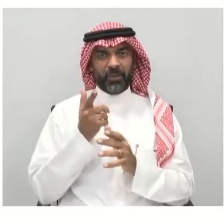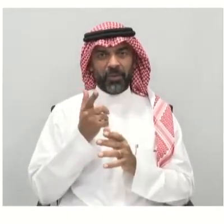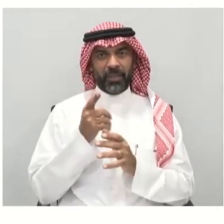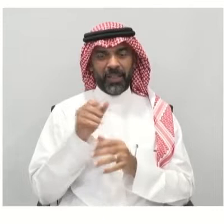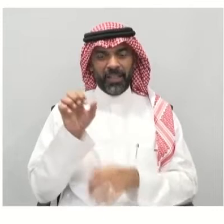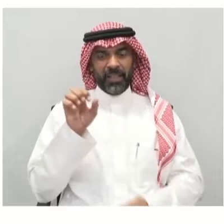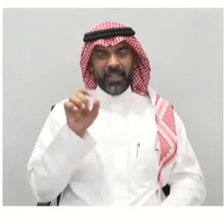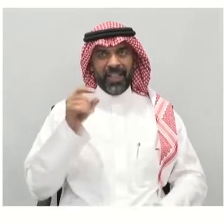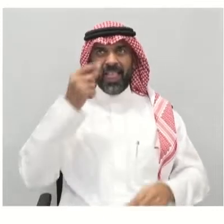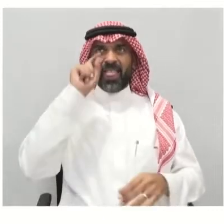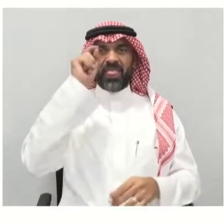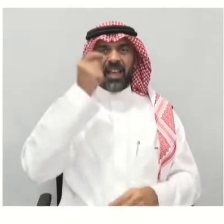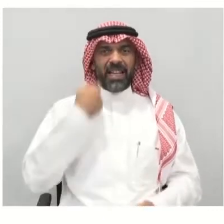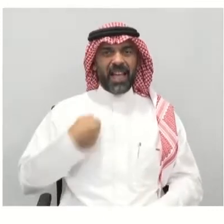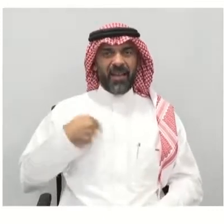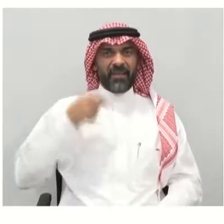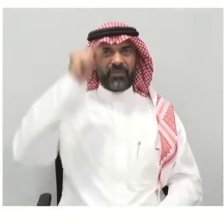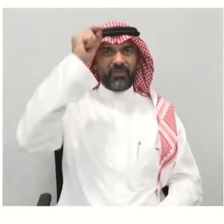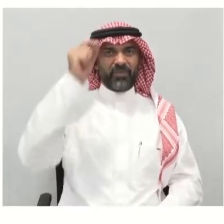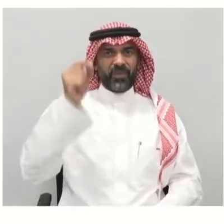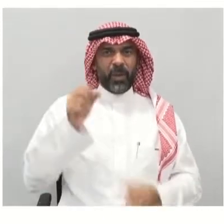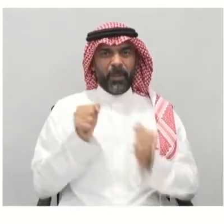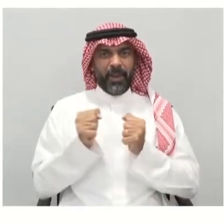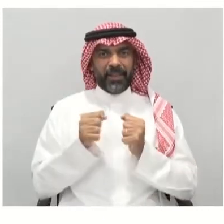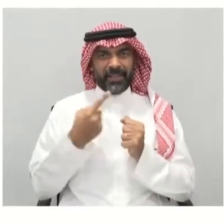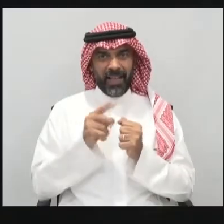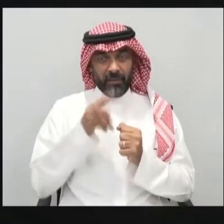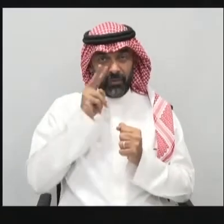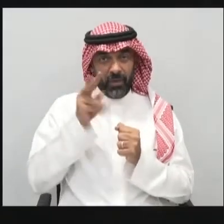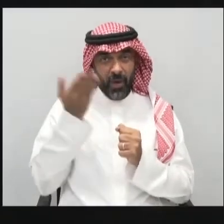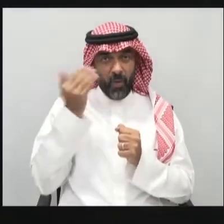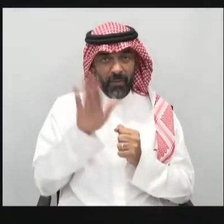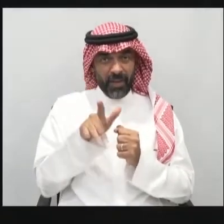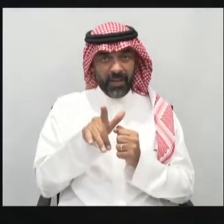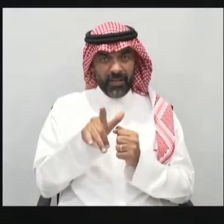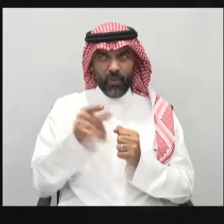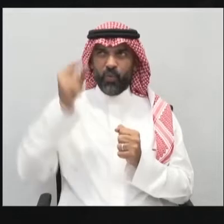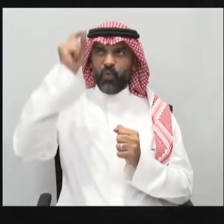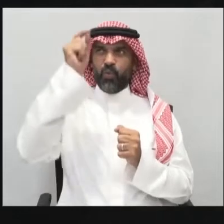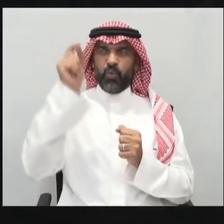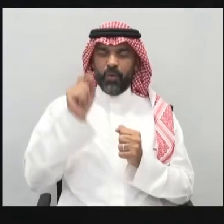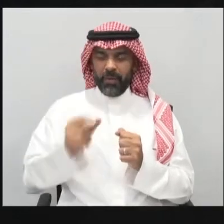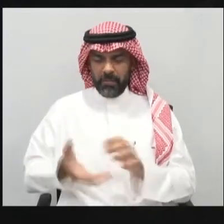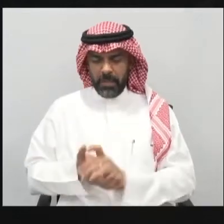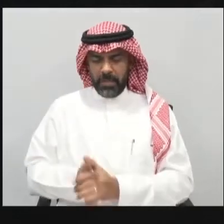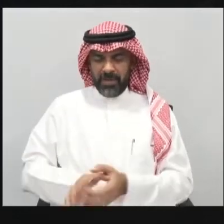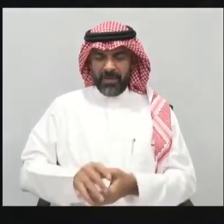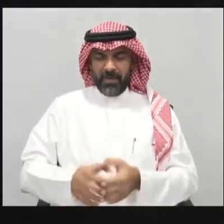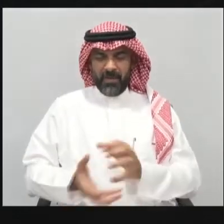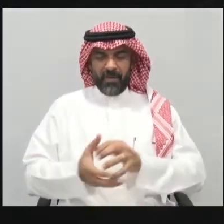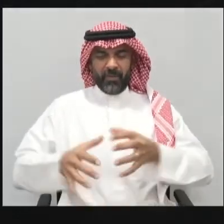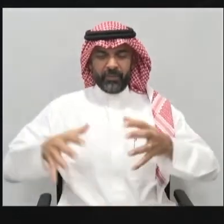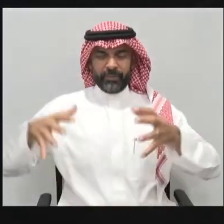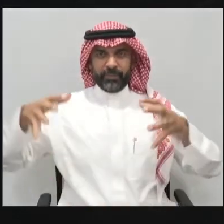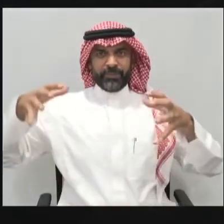seen snow before? Maybe you went to a place where snow falls. Snow is just like rain,